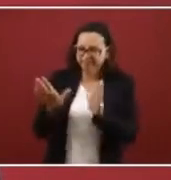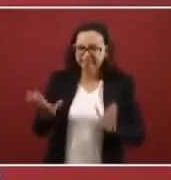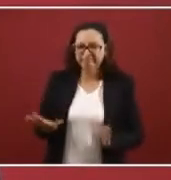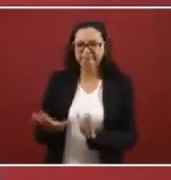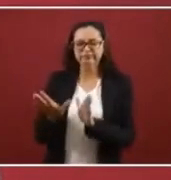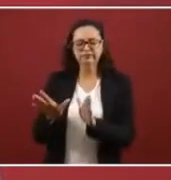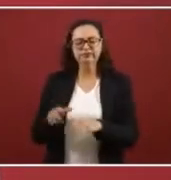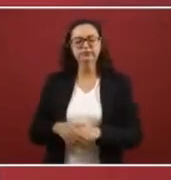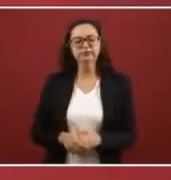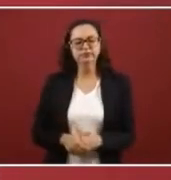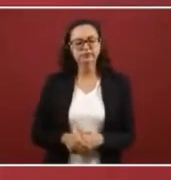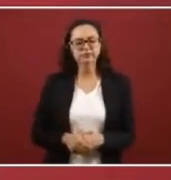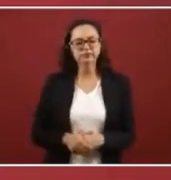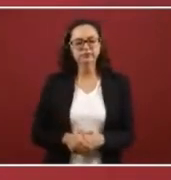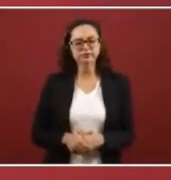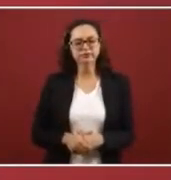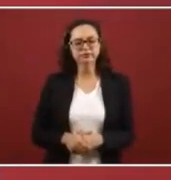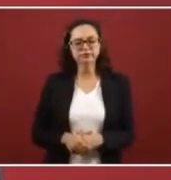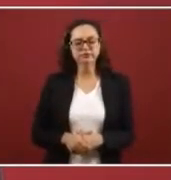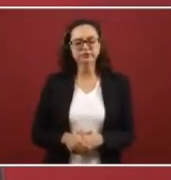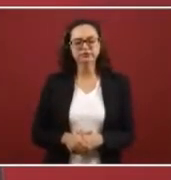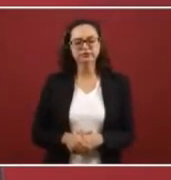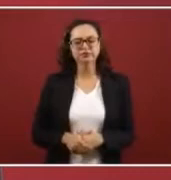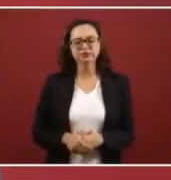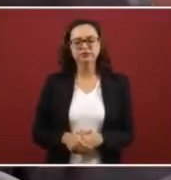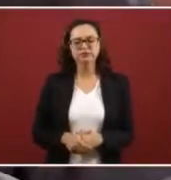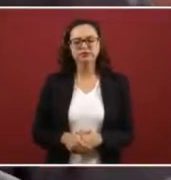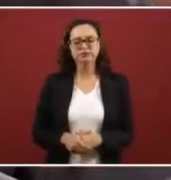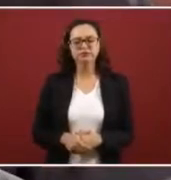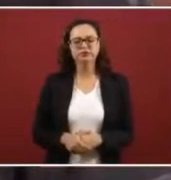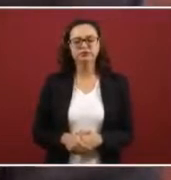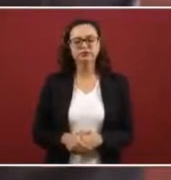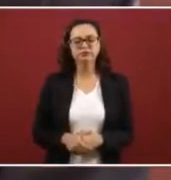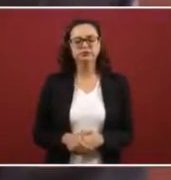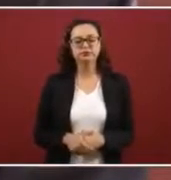help or support.